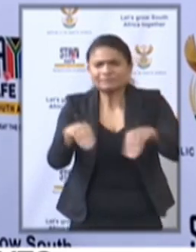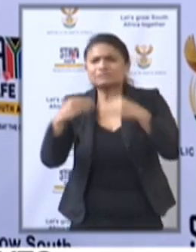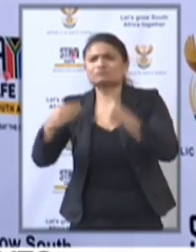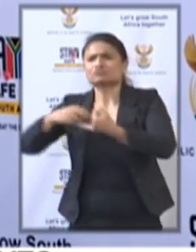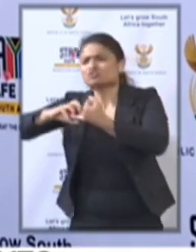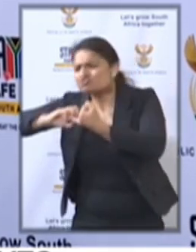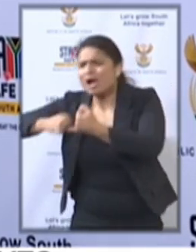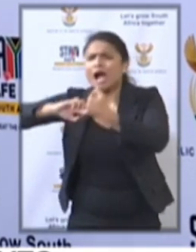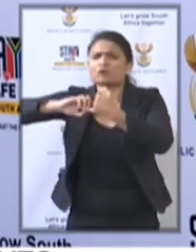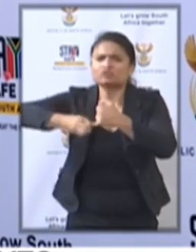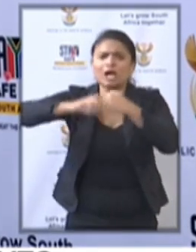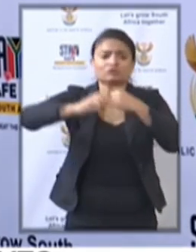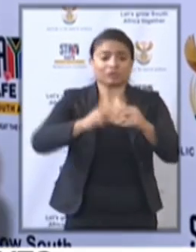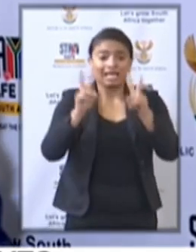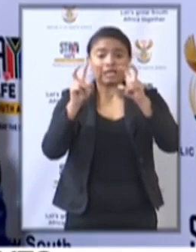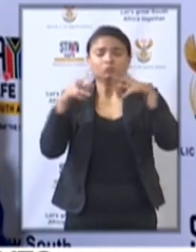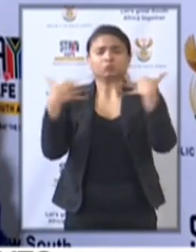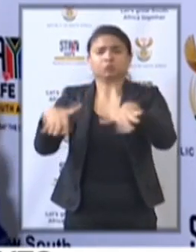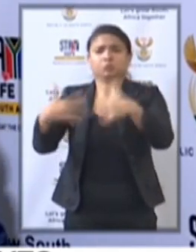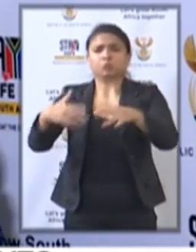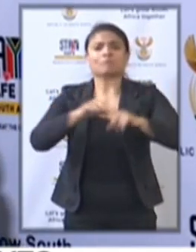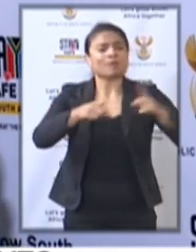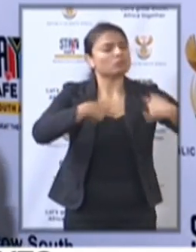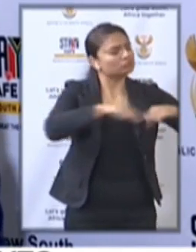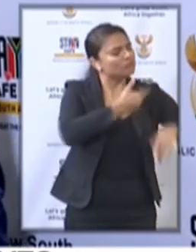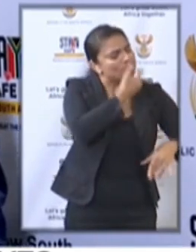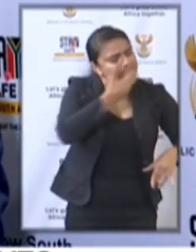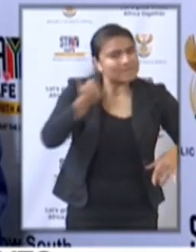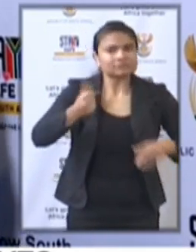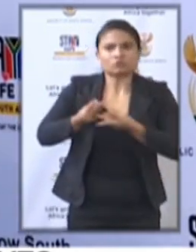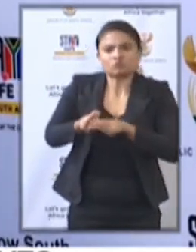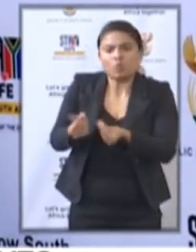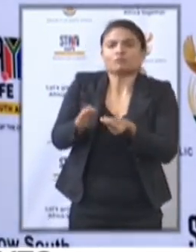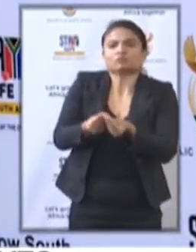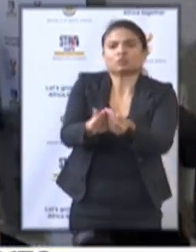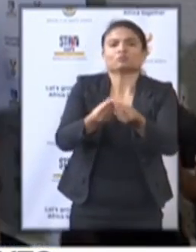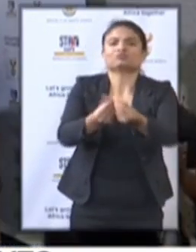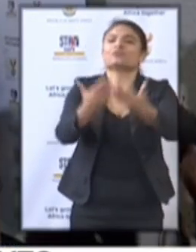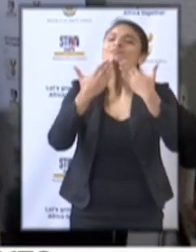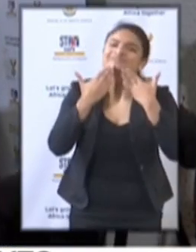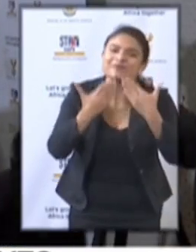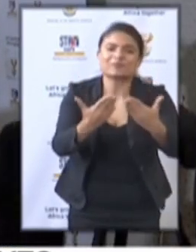eziningi ezibhekene nezwe lakithi kulesikhathi sanamhlanje. Siyabonga.